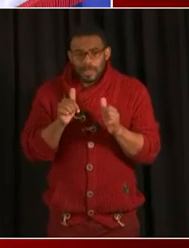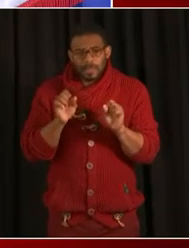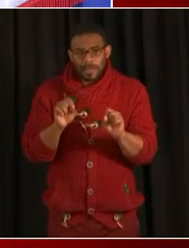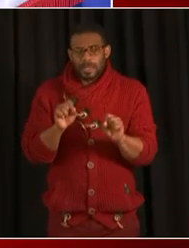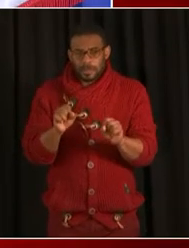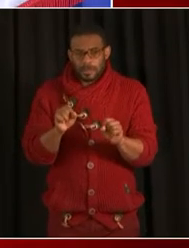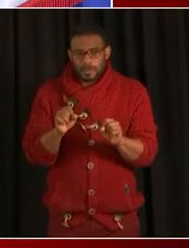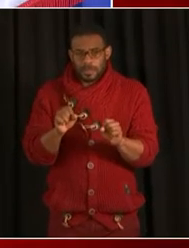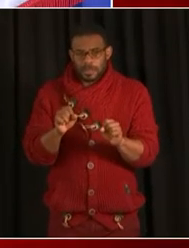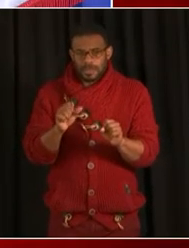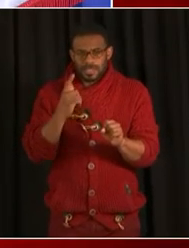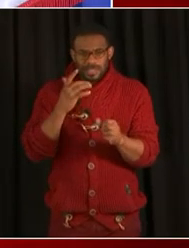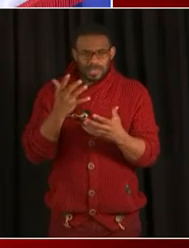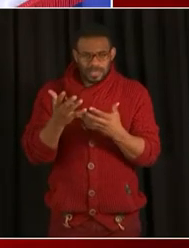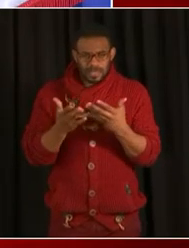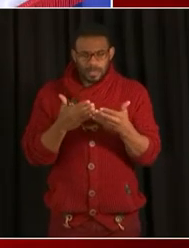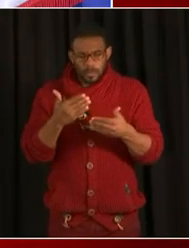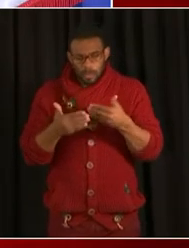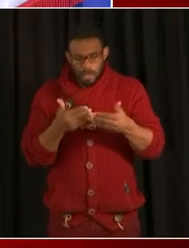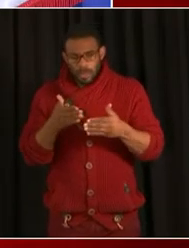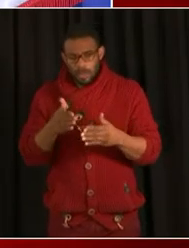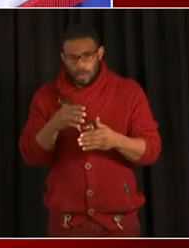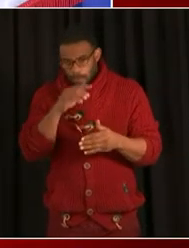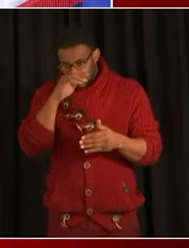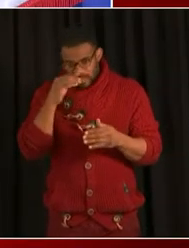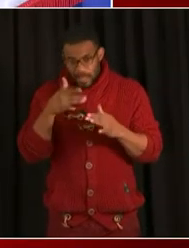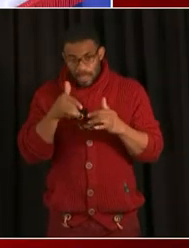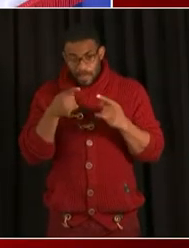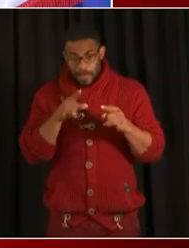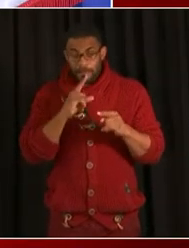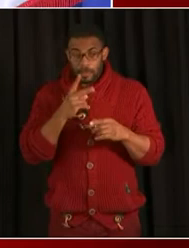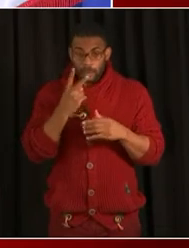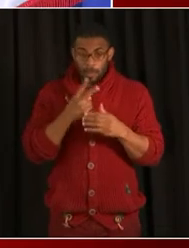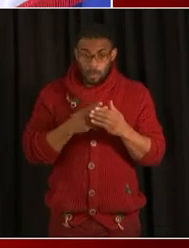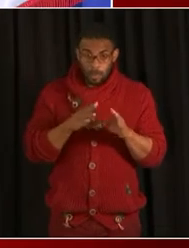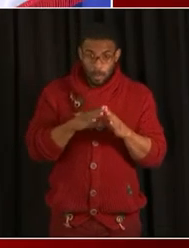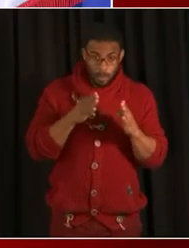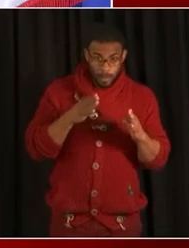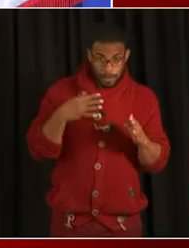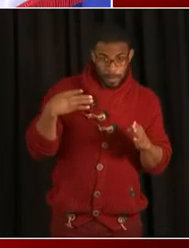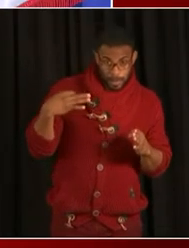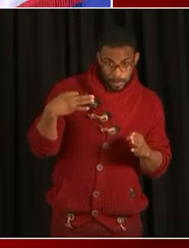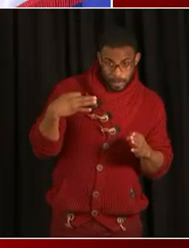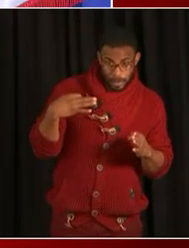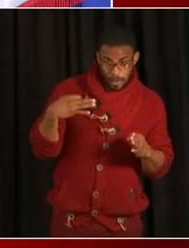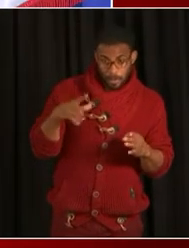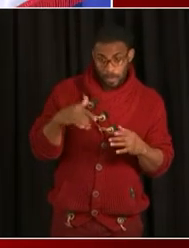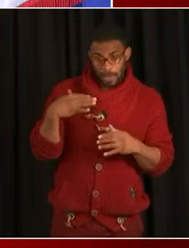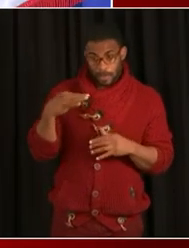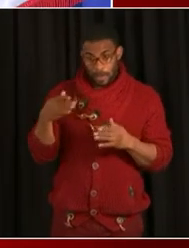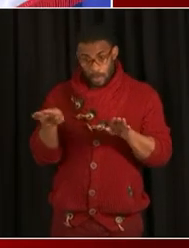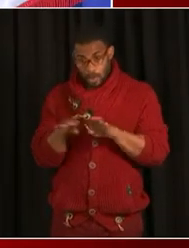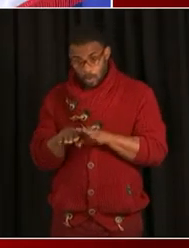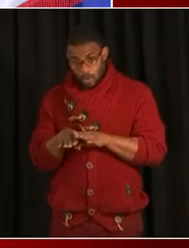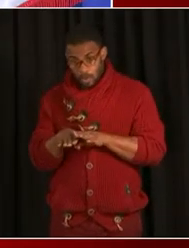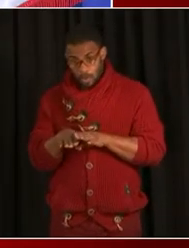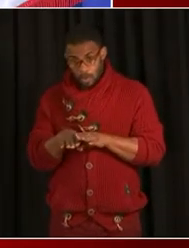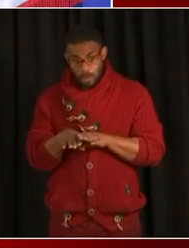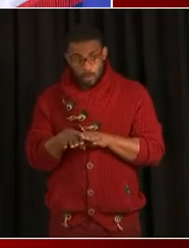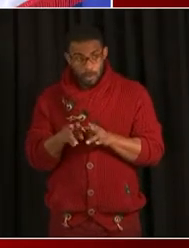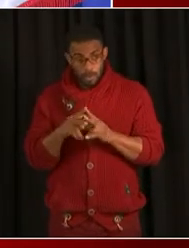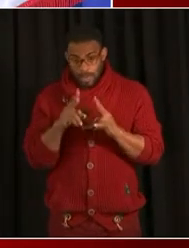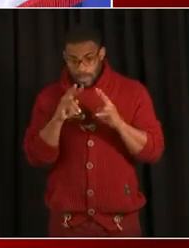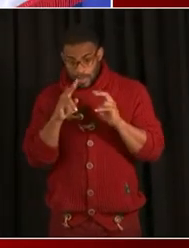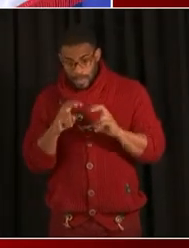as quickly as possible. Just sort of process-wise, the way this happens is we'll open up the application. When the application closes, we have